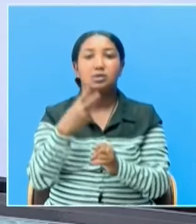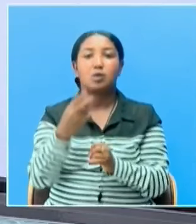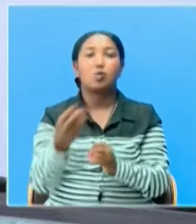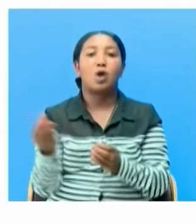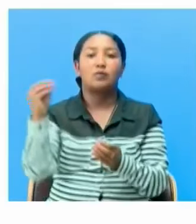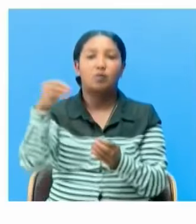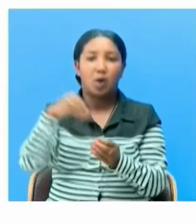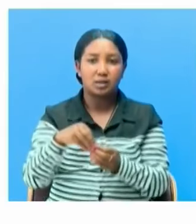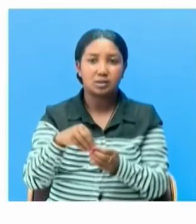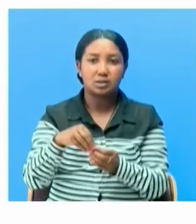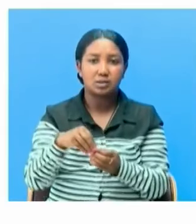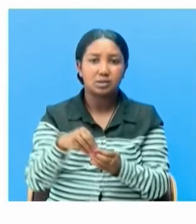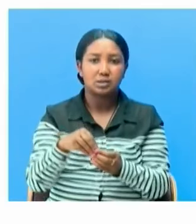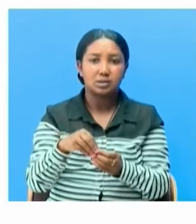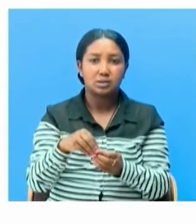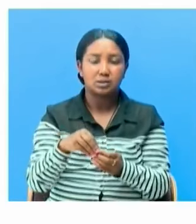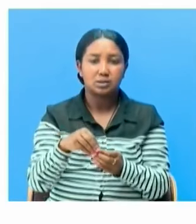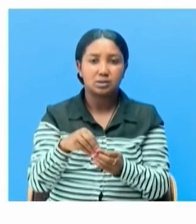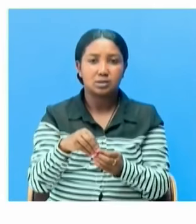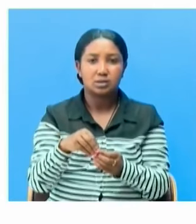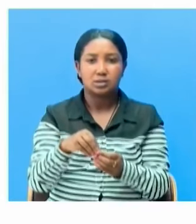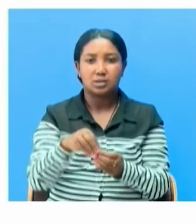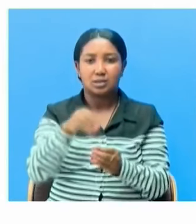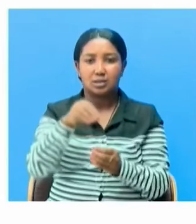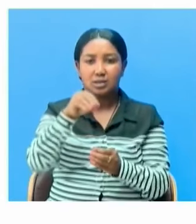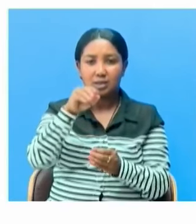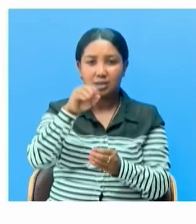add just like this.